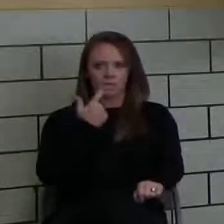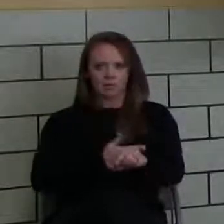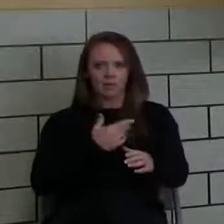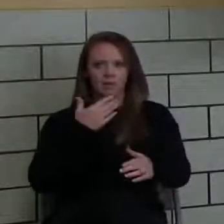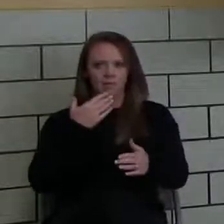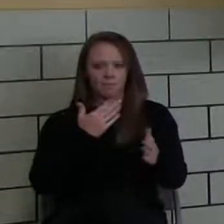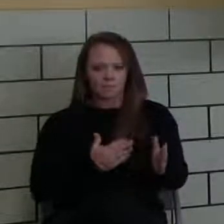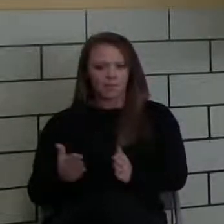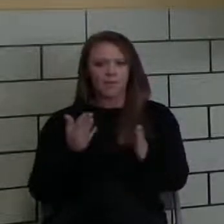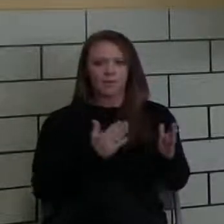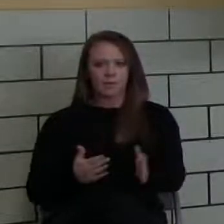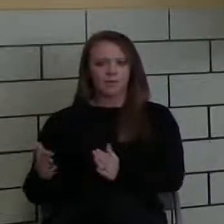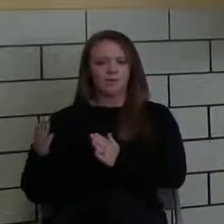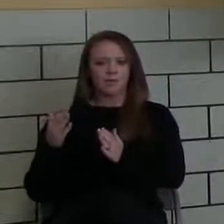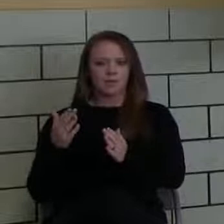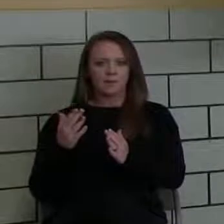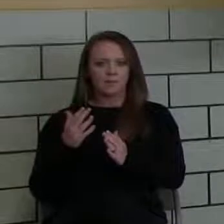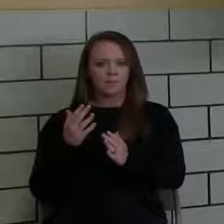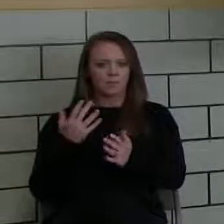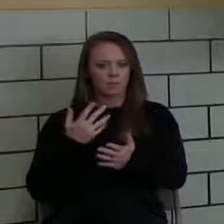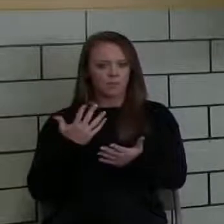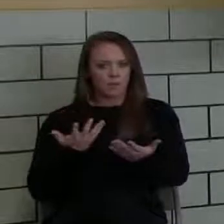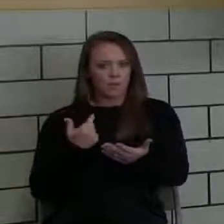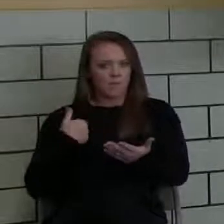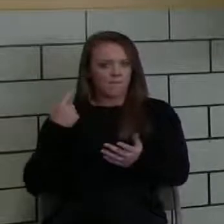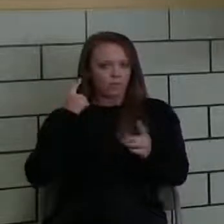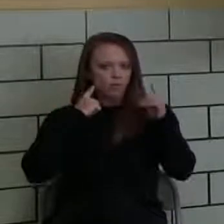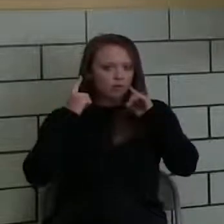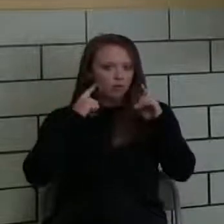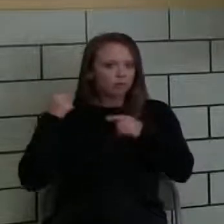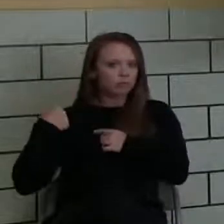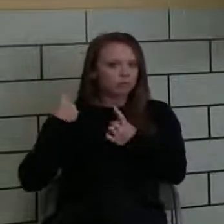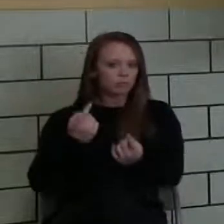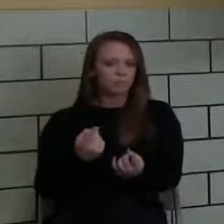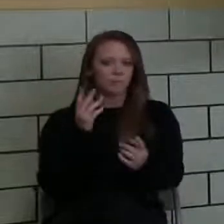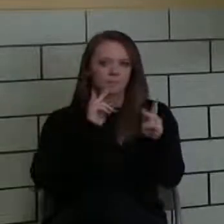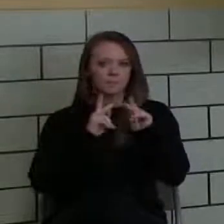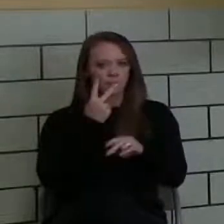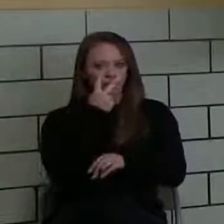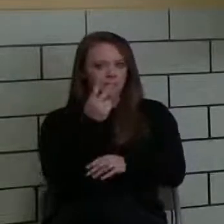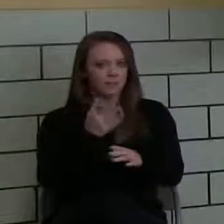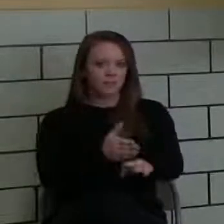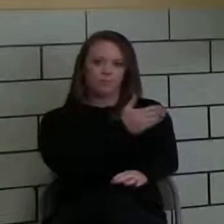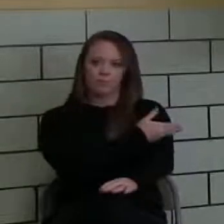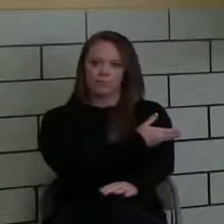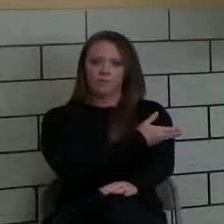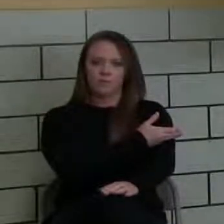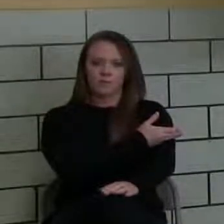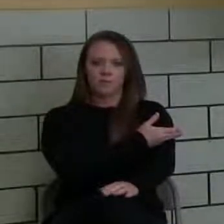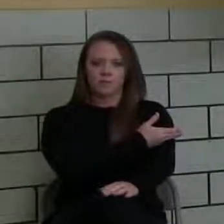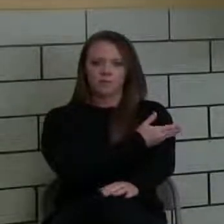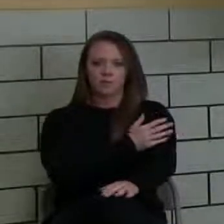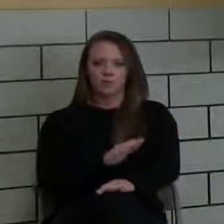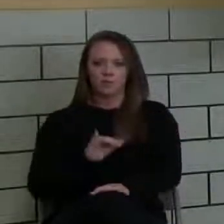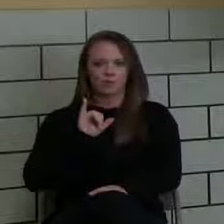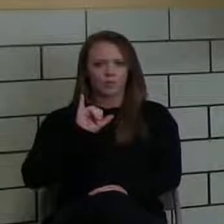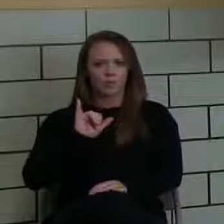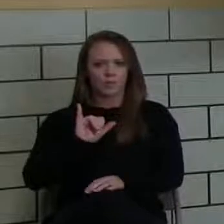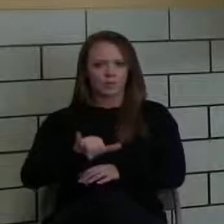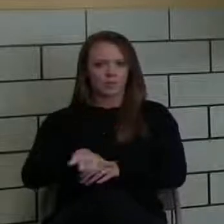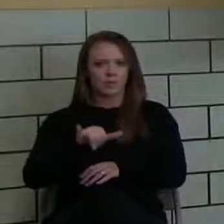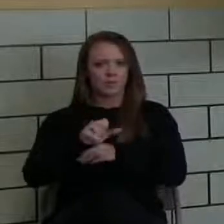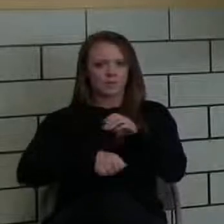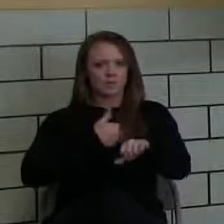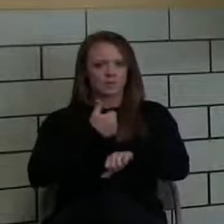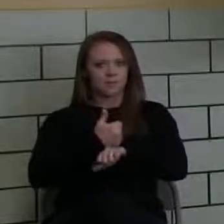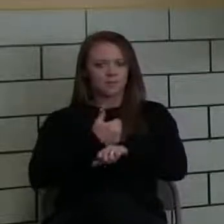from everything I've heard, that's really paid off, and people have seen the improvements from that road diet. It's really laid the groundwork for where we are